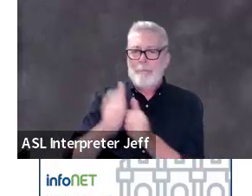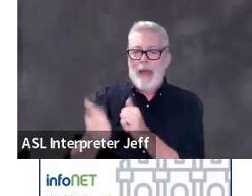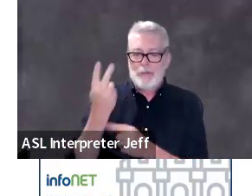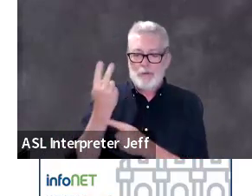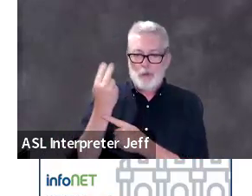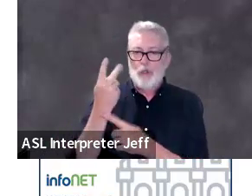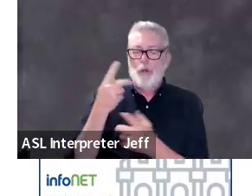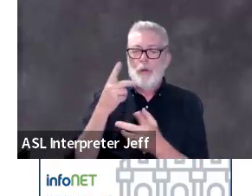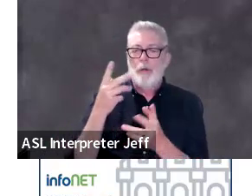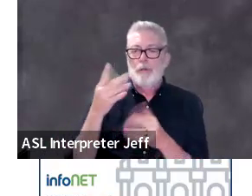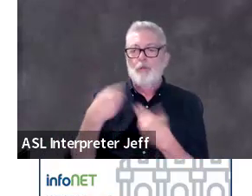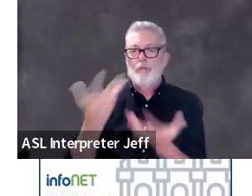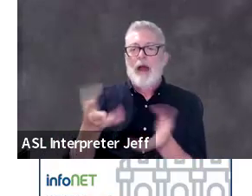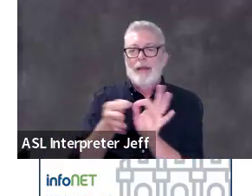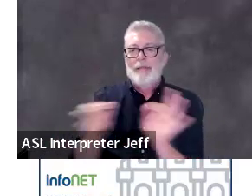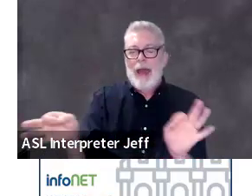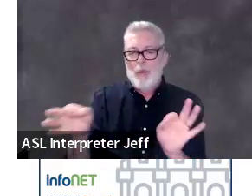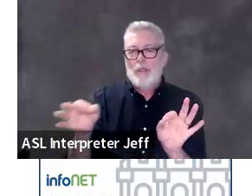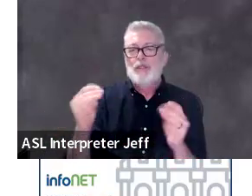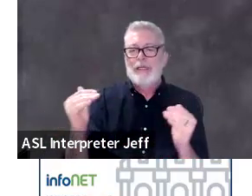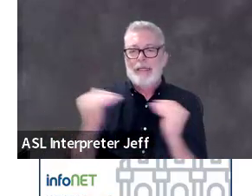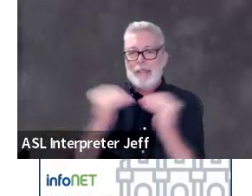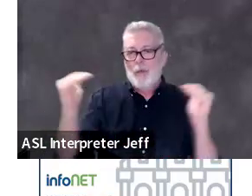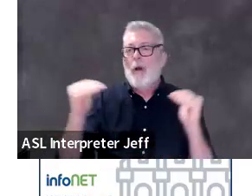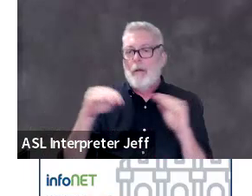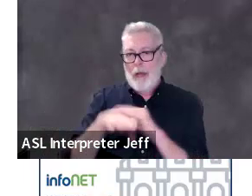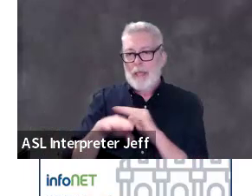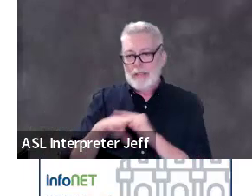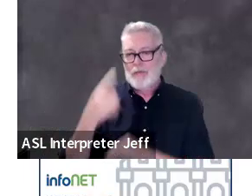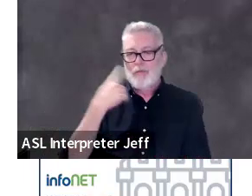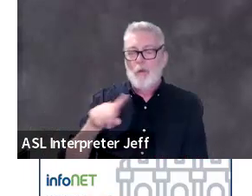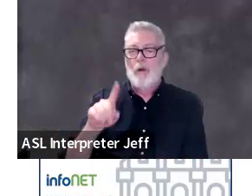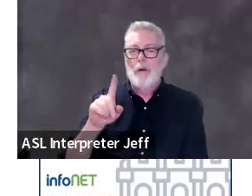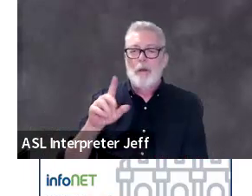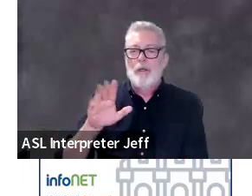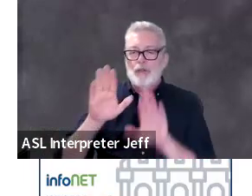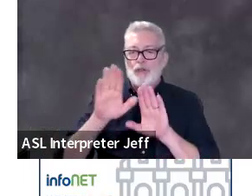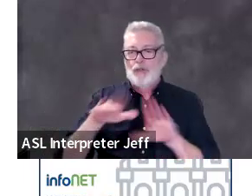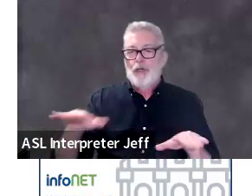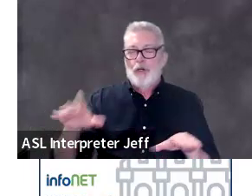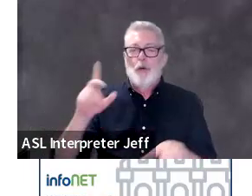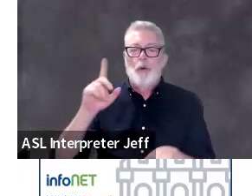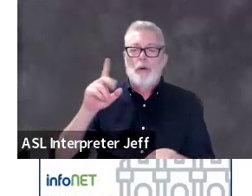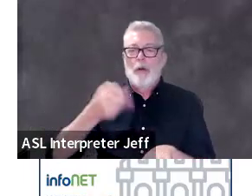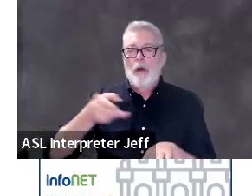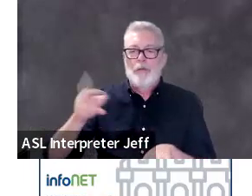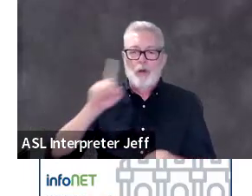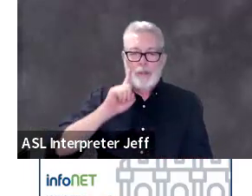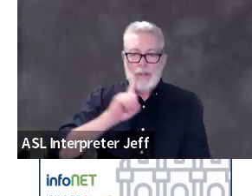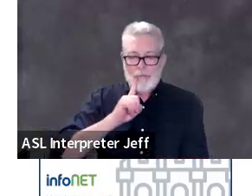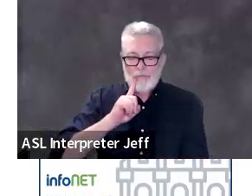to provide language equality for children who are hard of hearing or